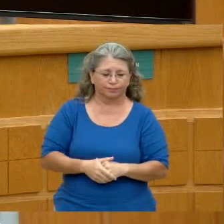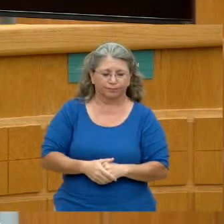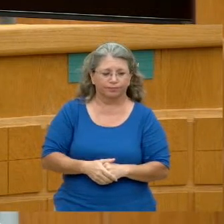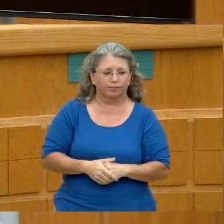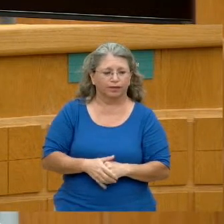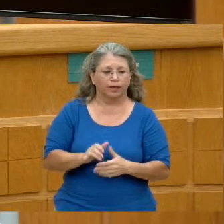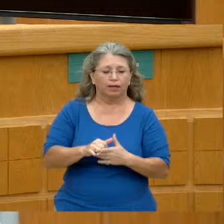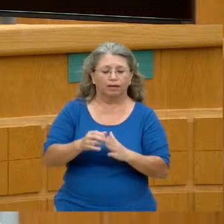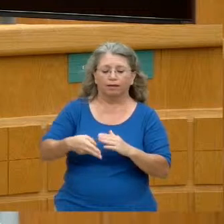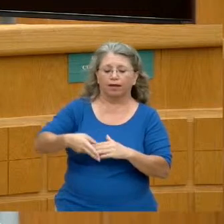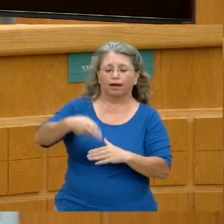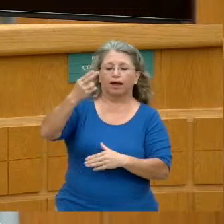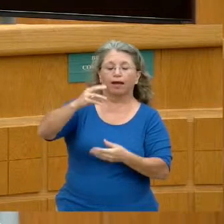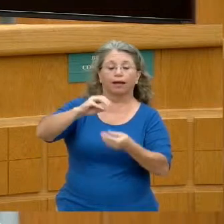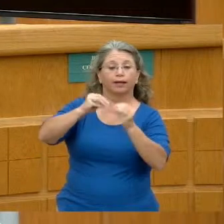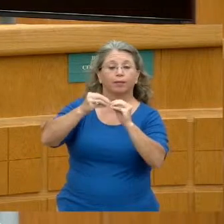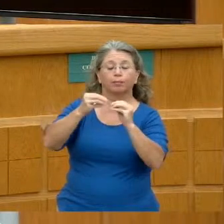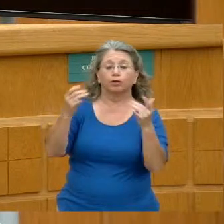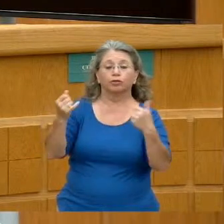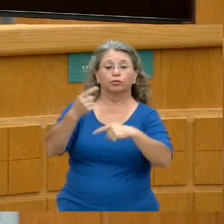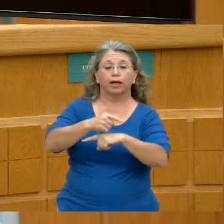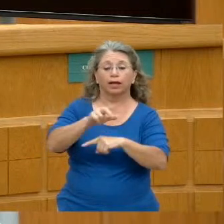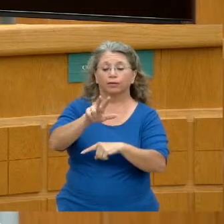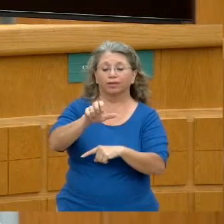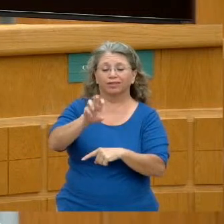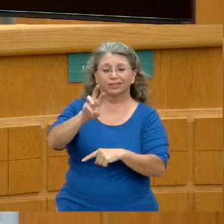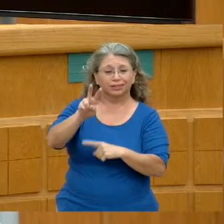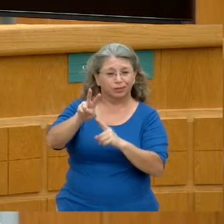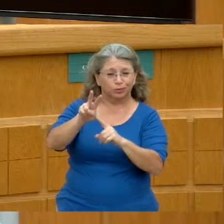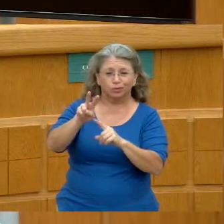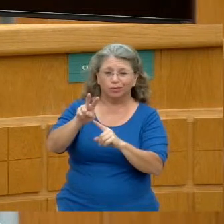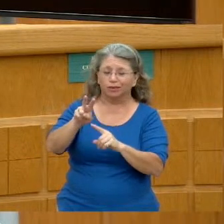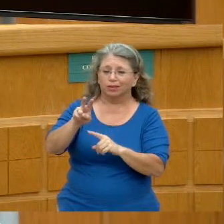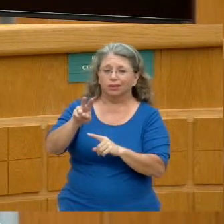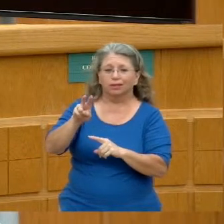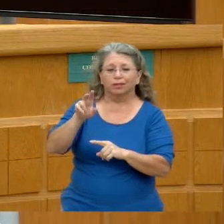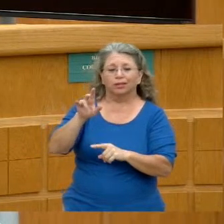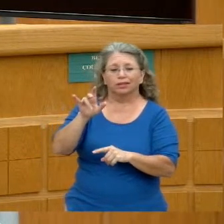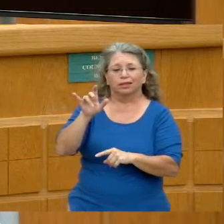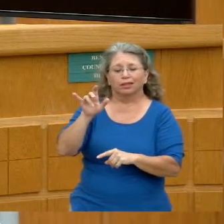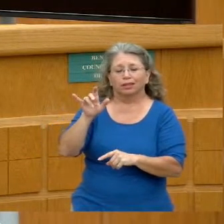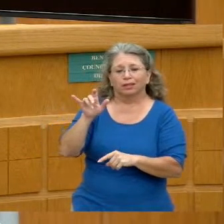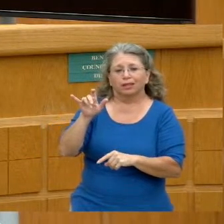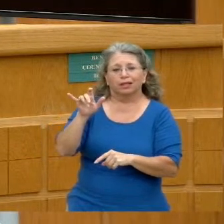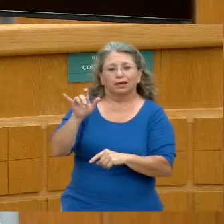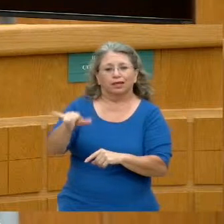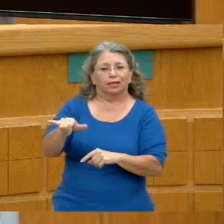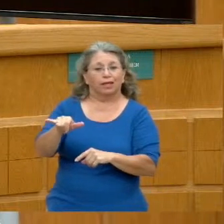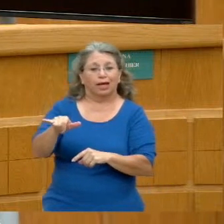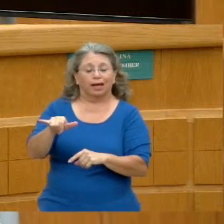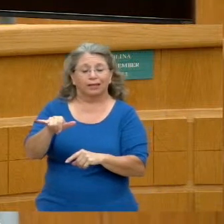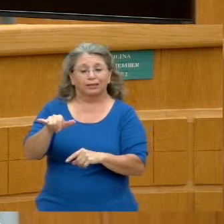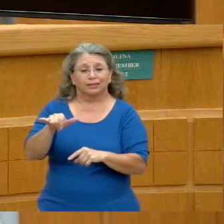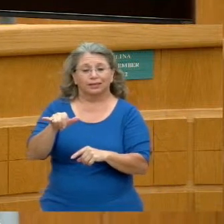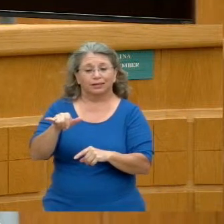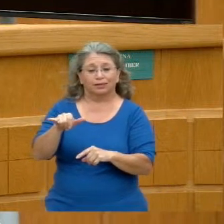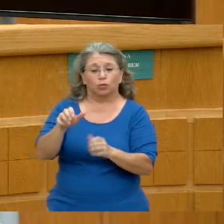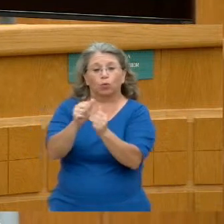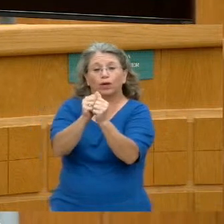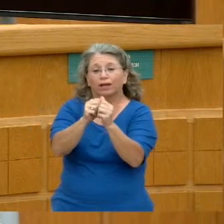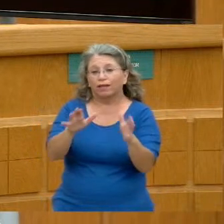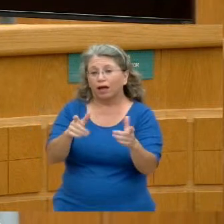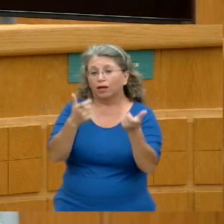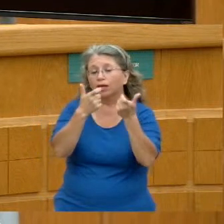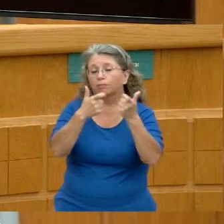of 362 is also comes with no mass drive-through testing site. So these